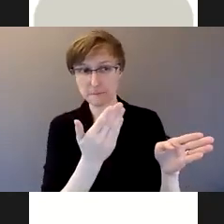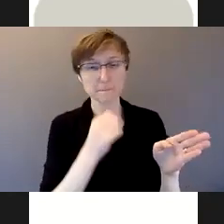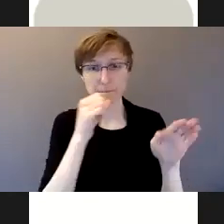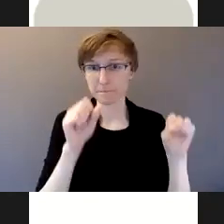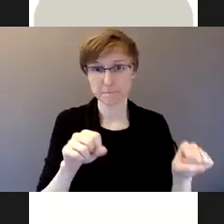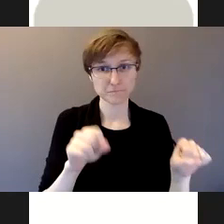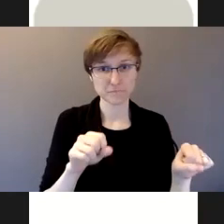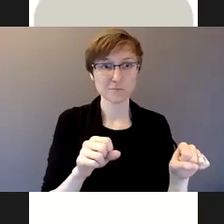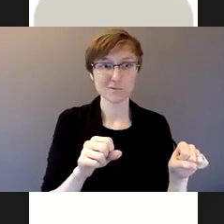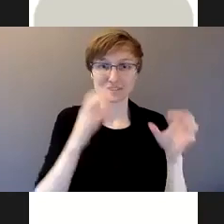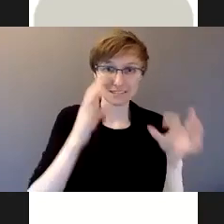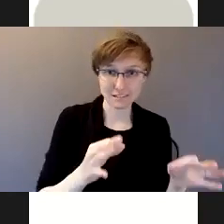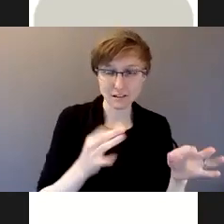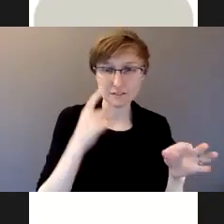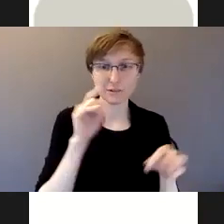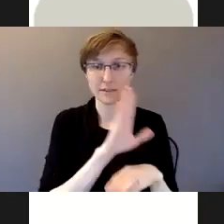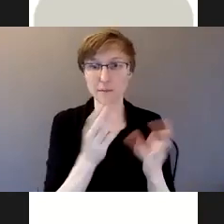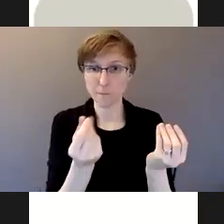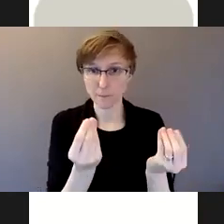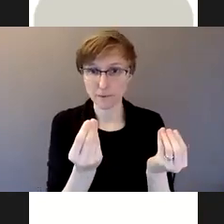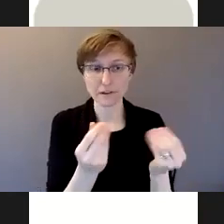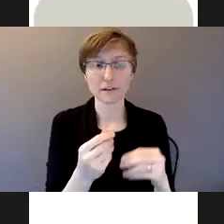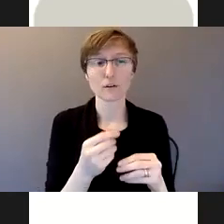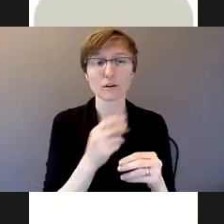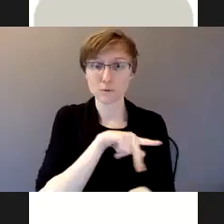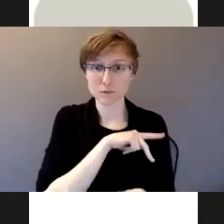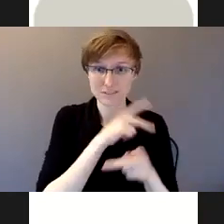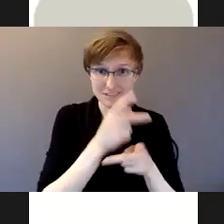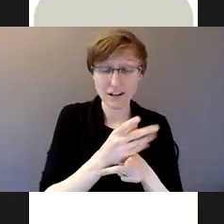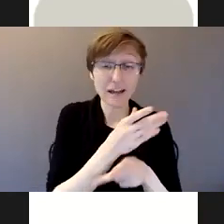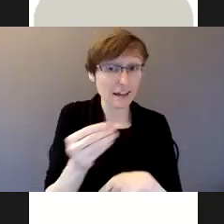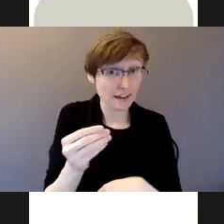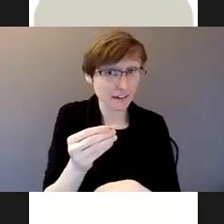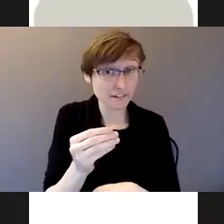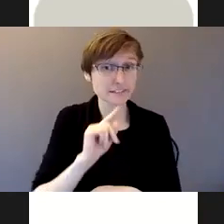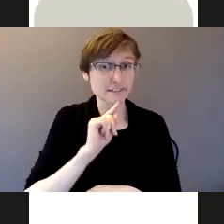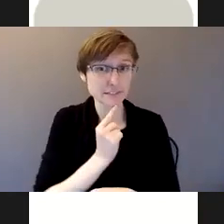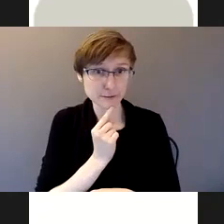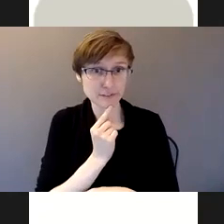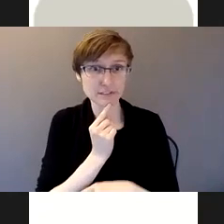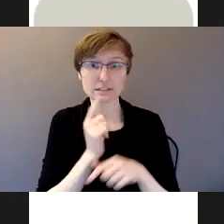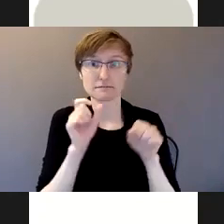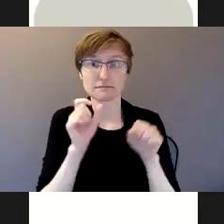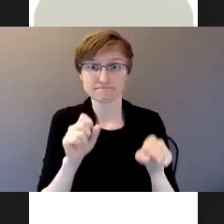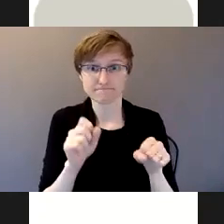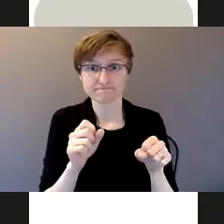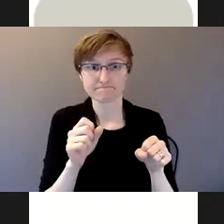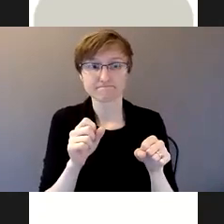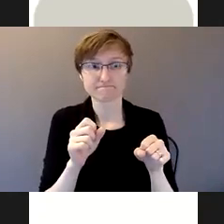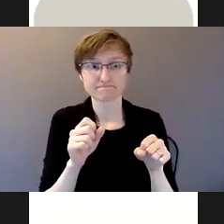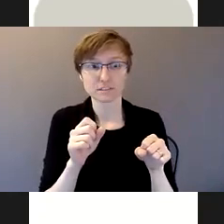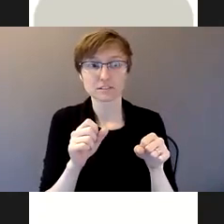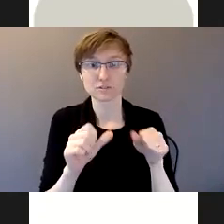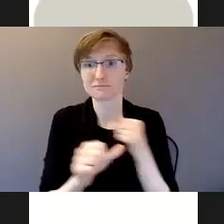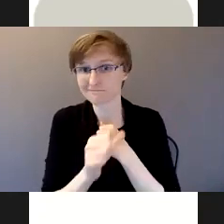care decisions, and that serious adverse effects are occurring or may occur as a result, but that we do not have to take any steps that in